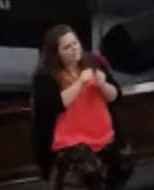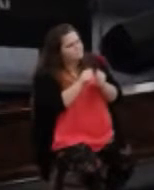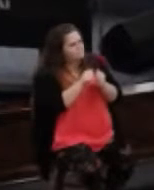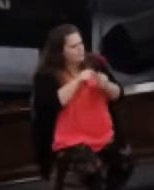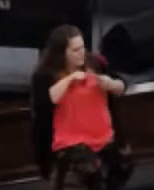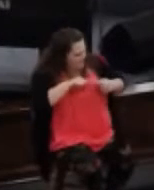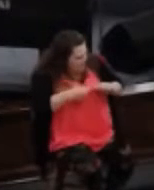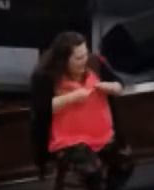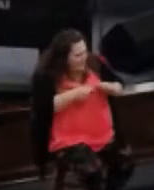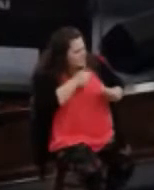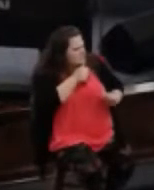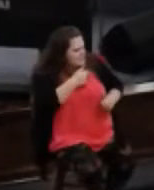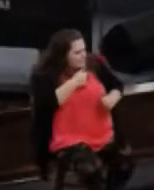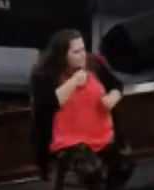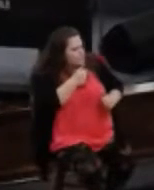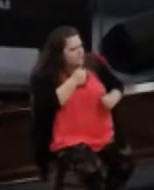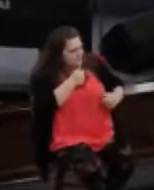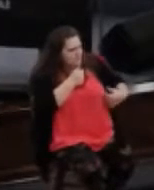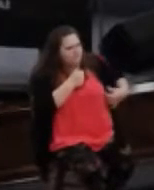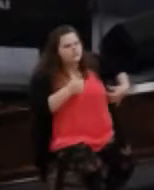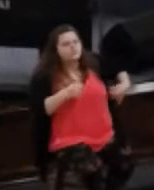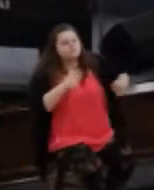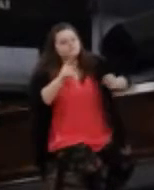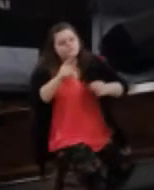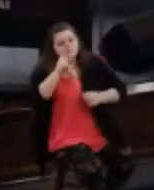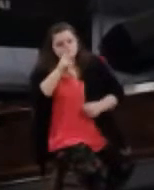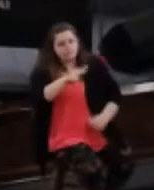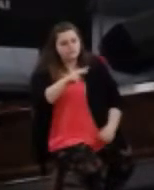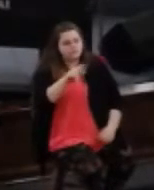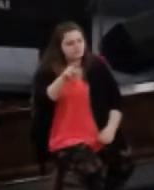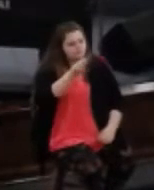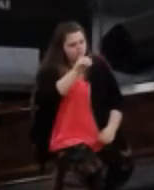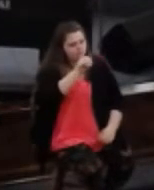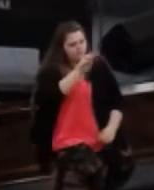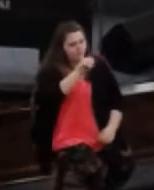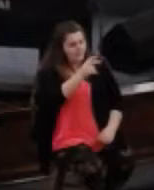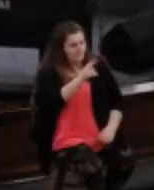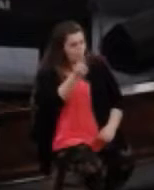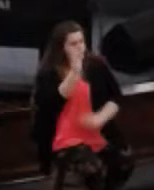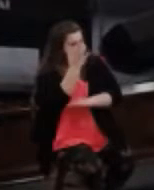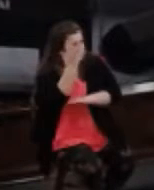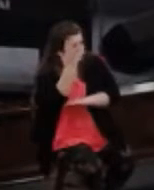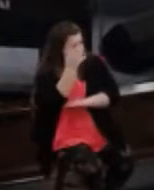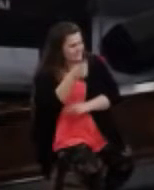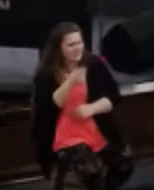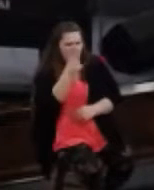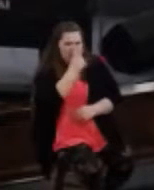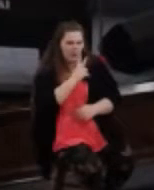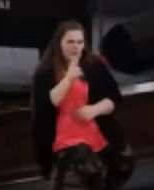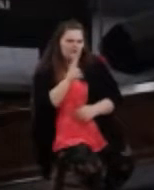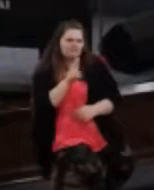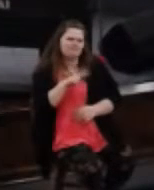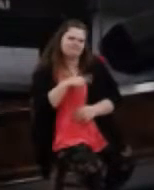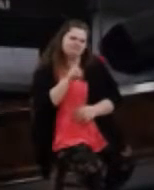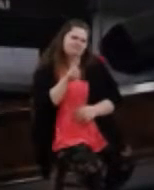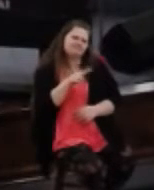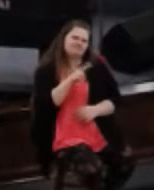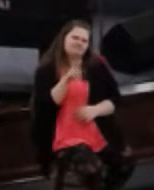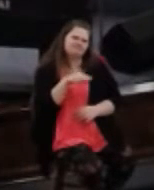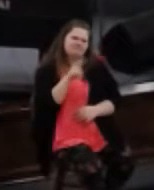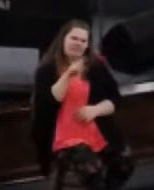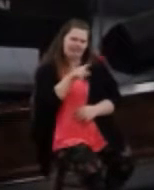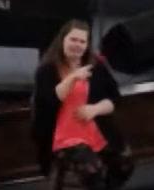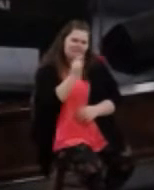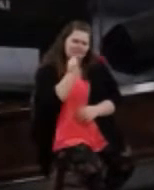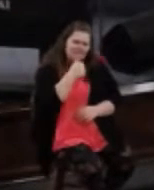that's associated with pain and suffering. And if you look at a myrrh tree, it looks kind of like it's in pain and